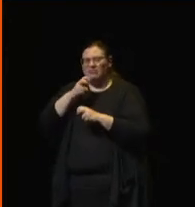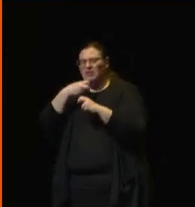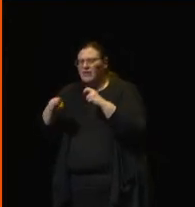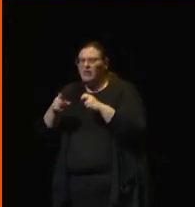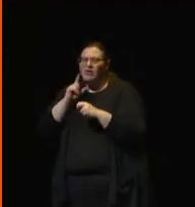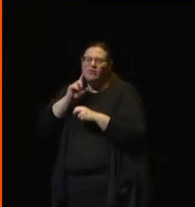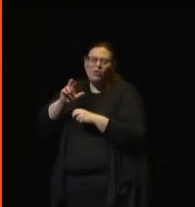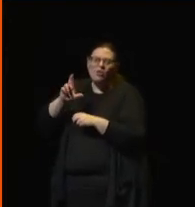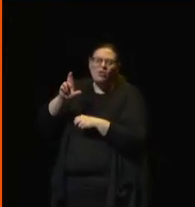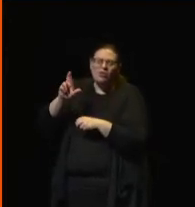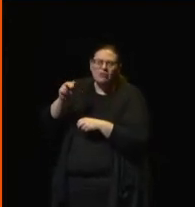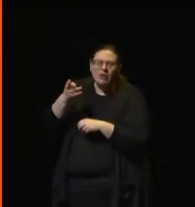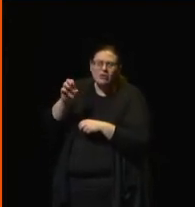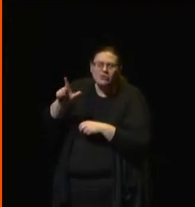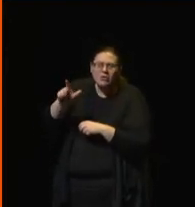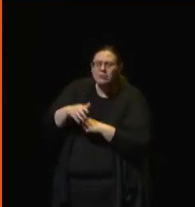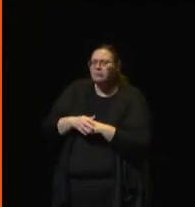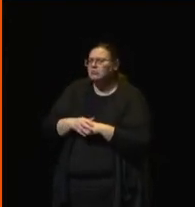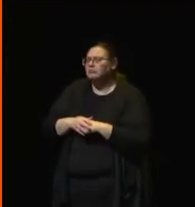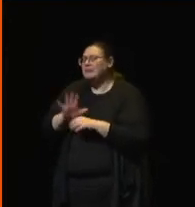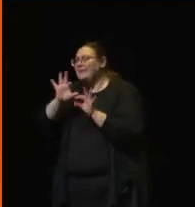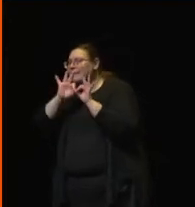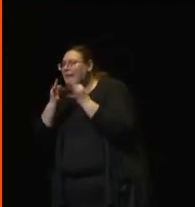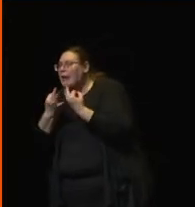his family and his closest friends.